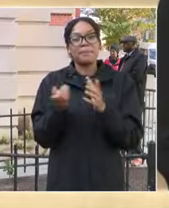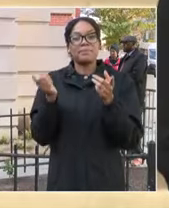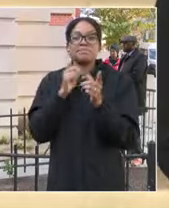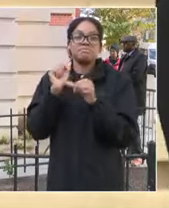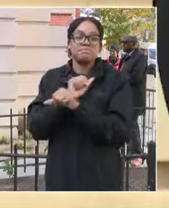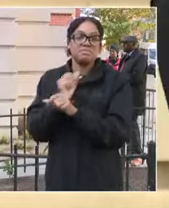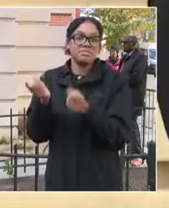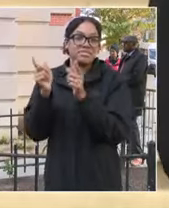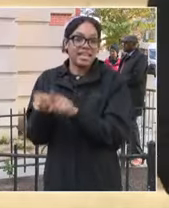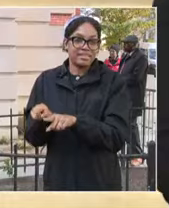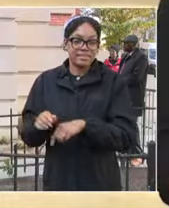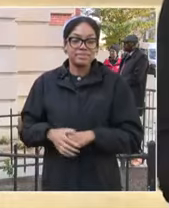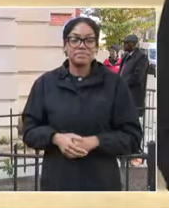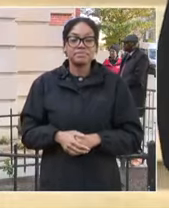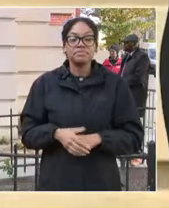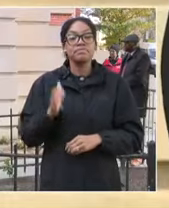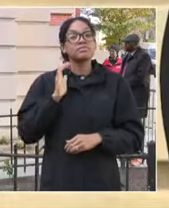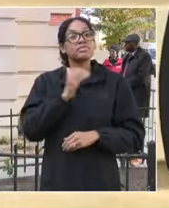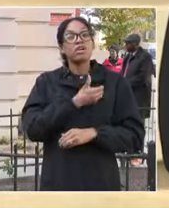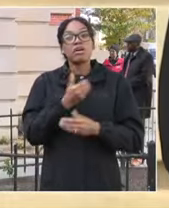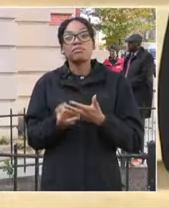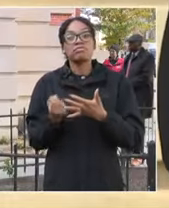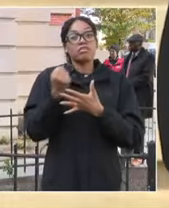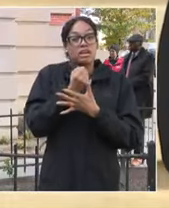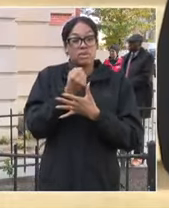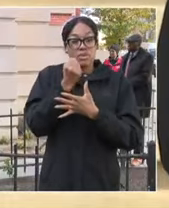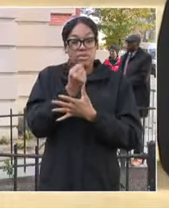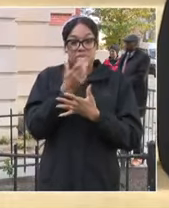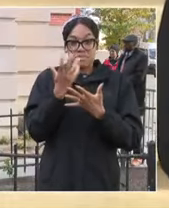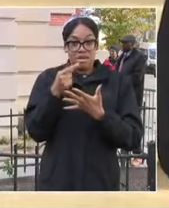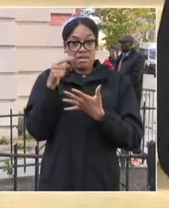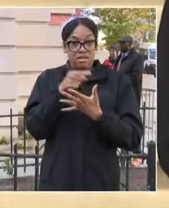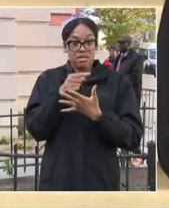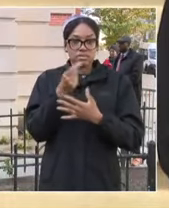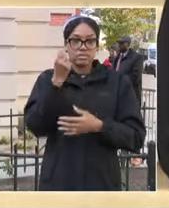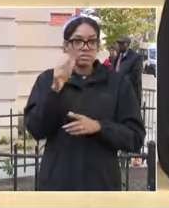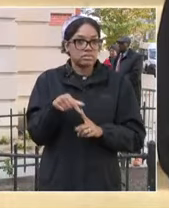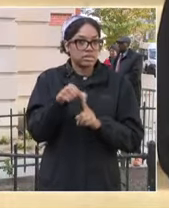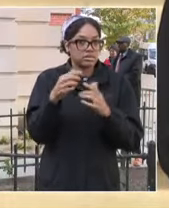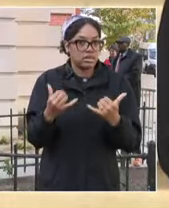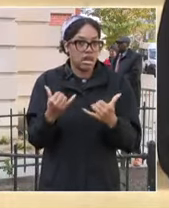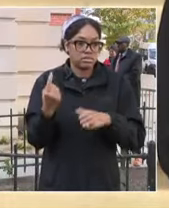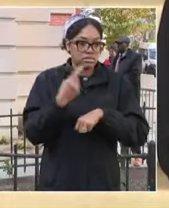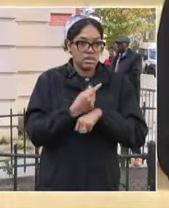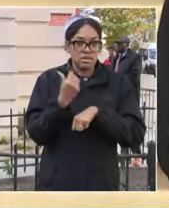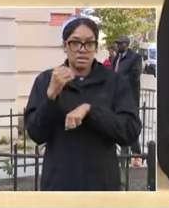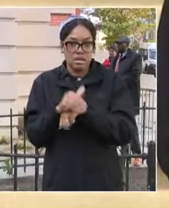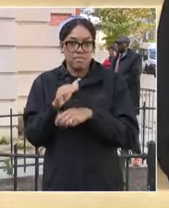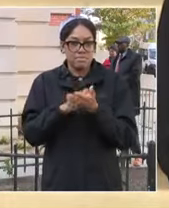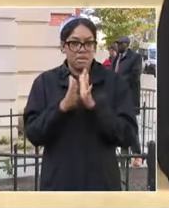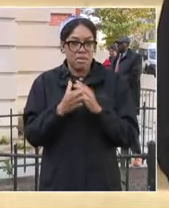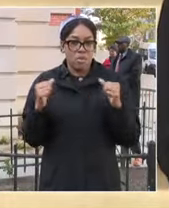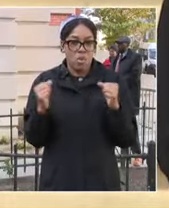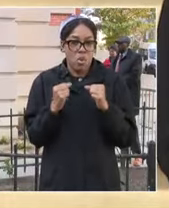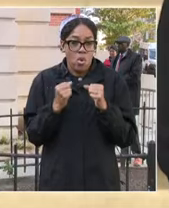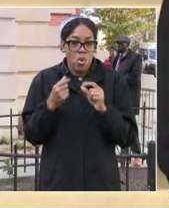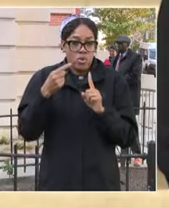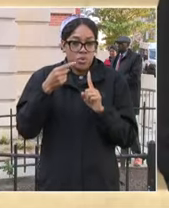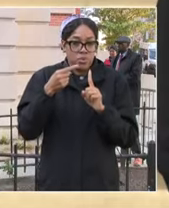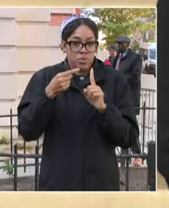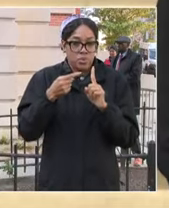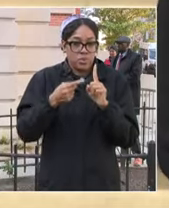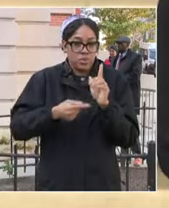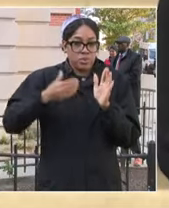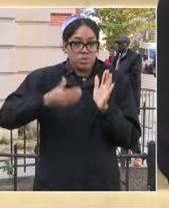number one priority, especially as the days and nights get colder, is to get people inside.